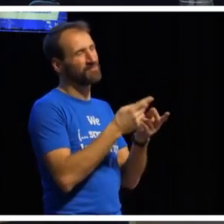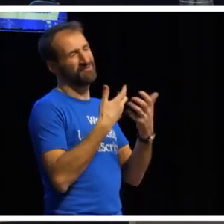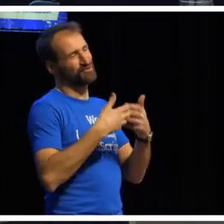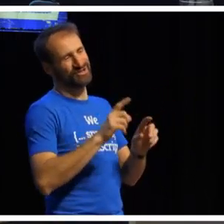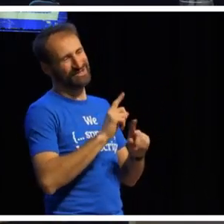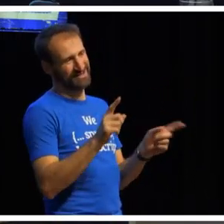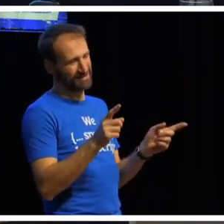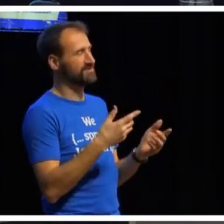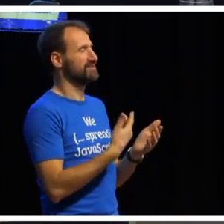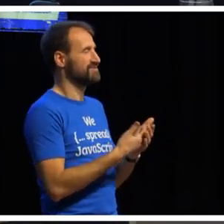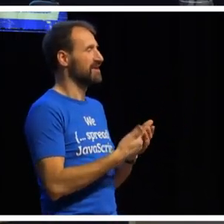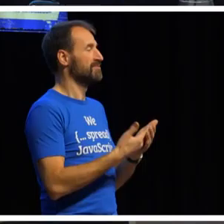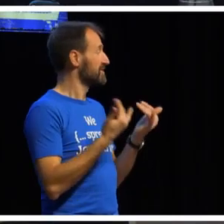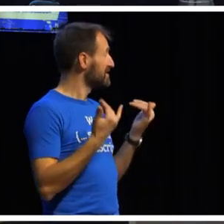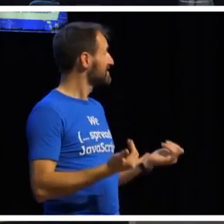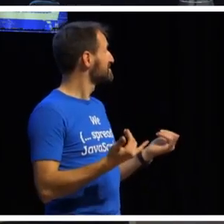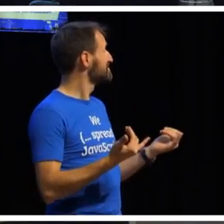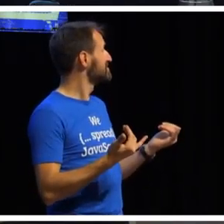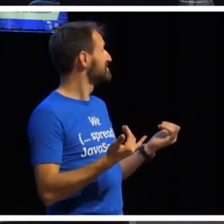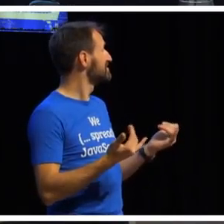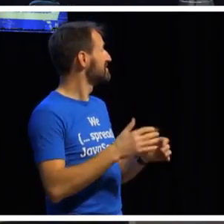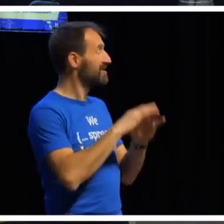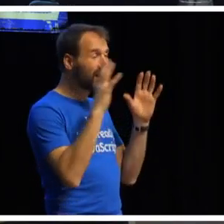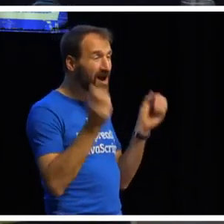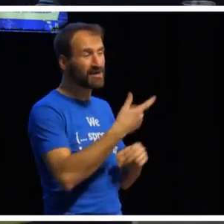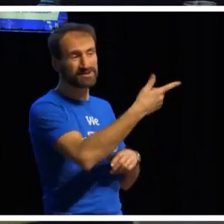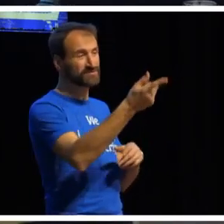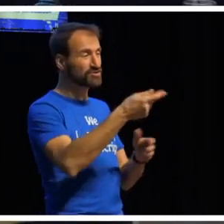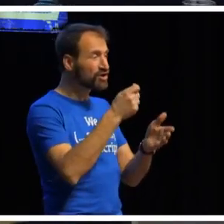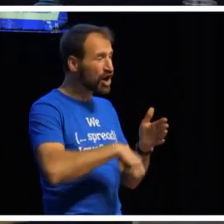much everything you might buy, you know,